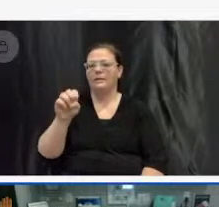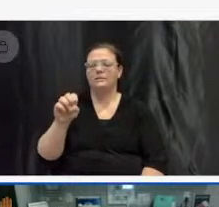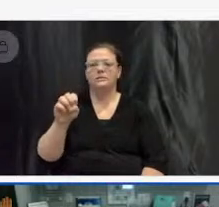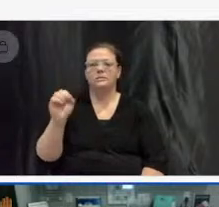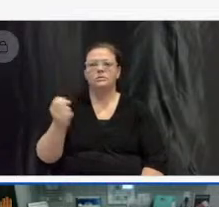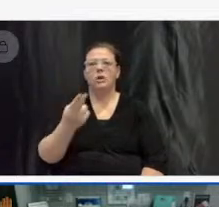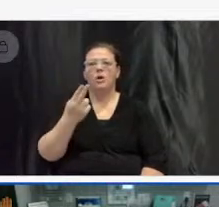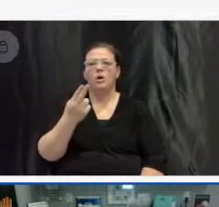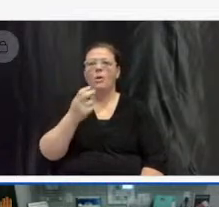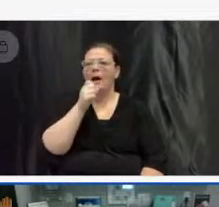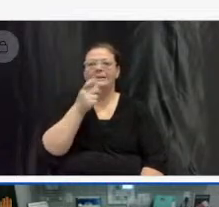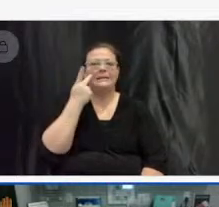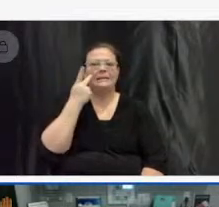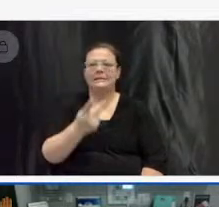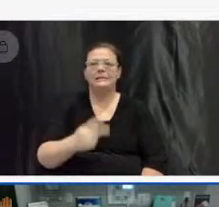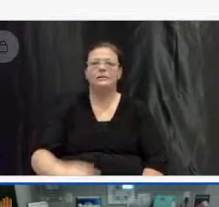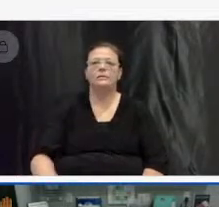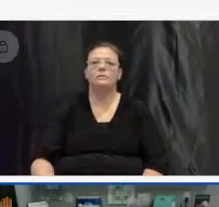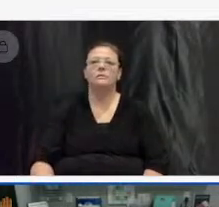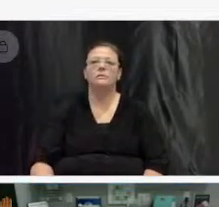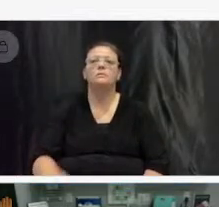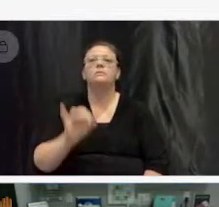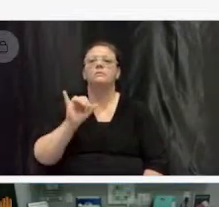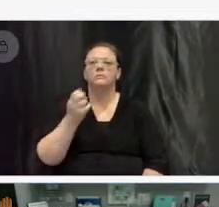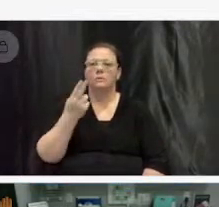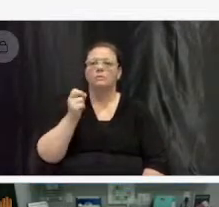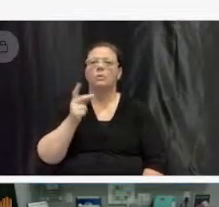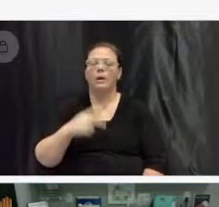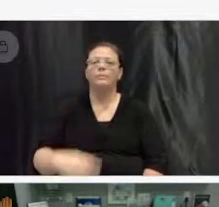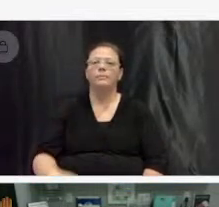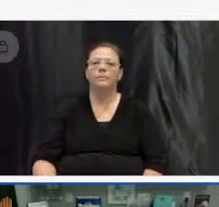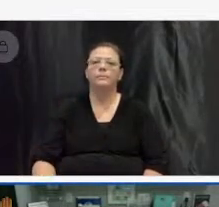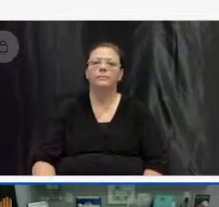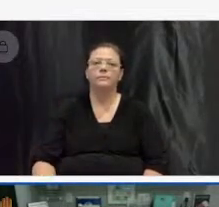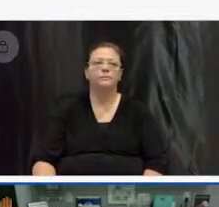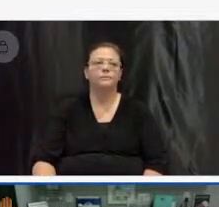Okay, I do see Wisteria Place. Okay.